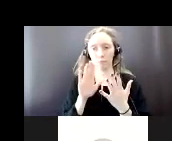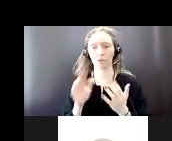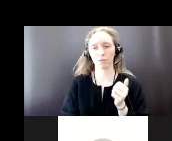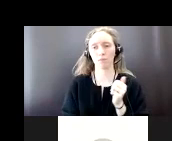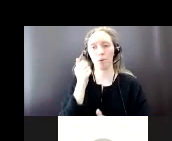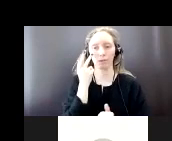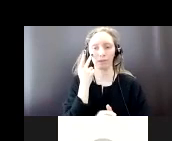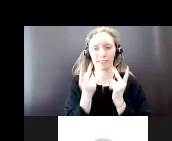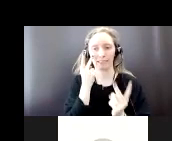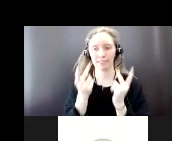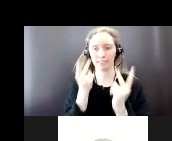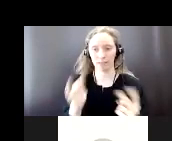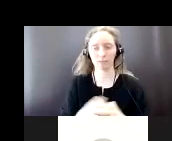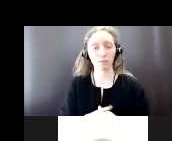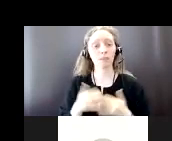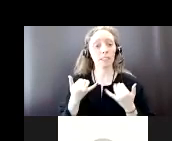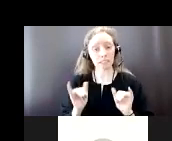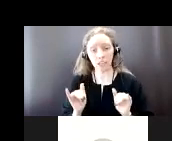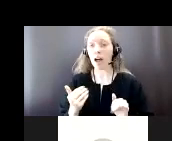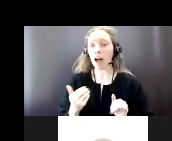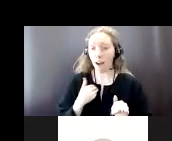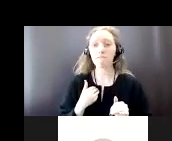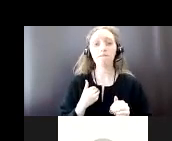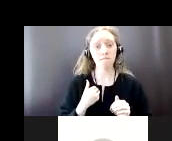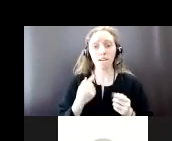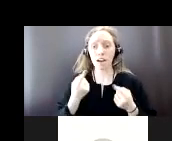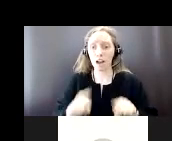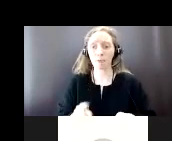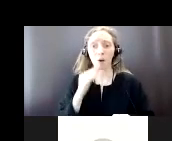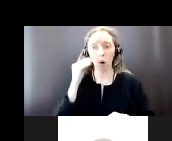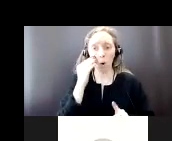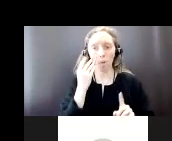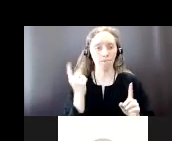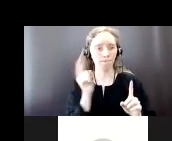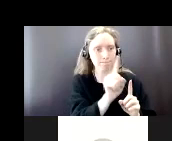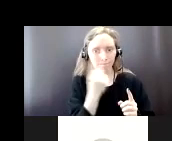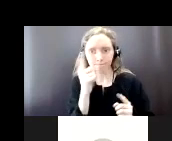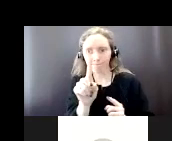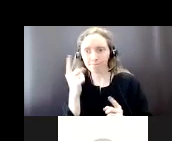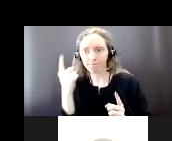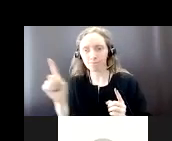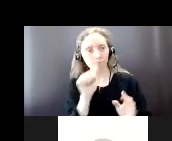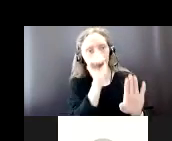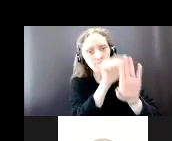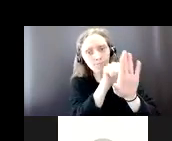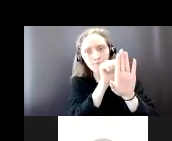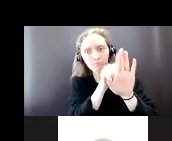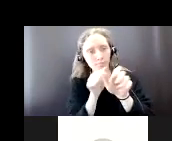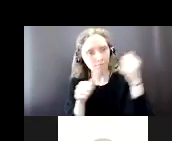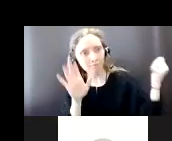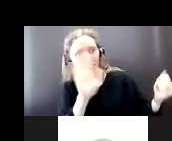There is still door-to-door and in-person scams. So, you know, your scam where somebody knocks on your door and they're trying to sell